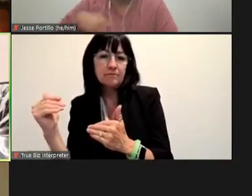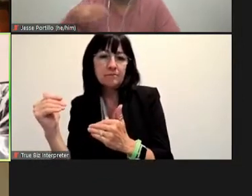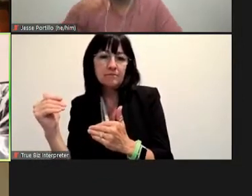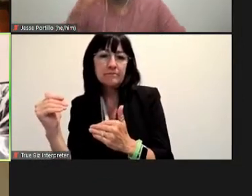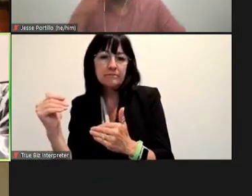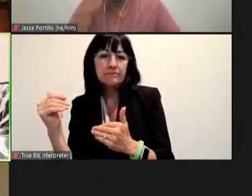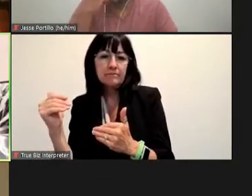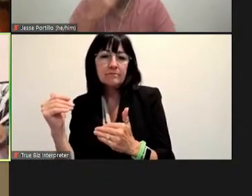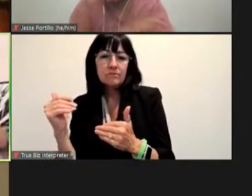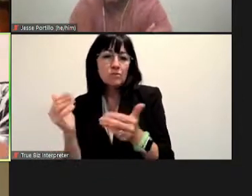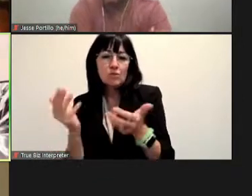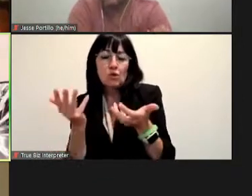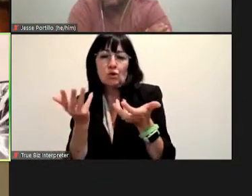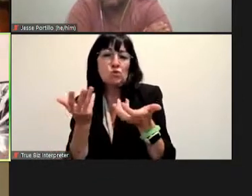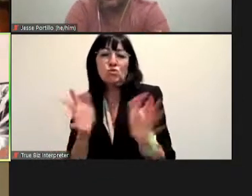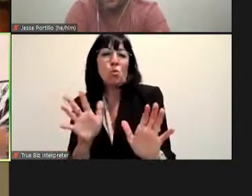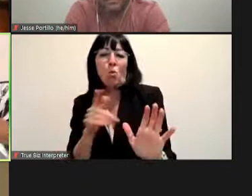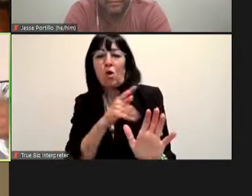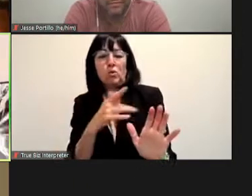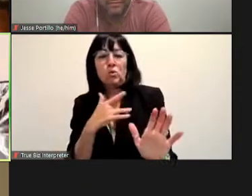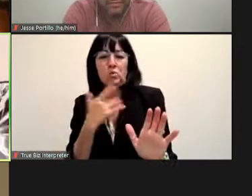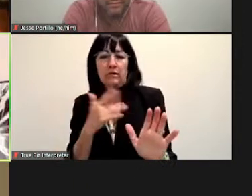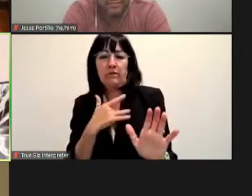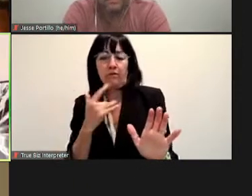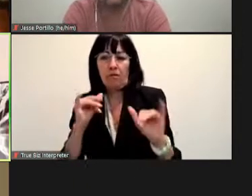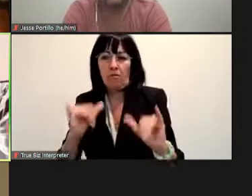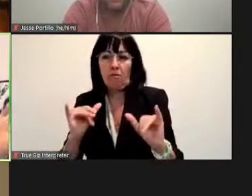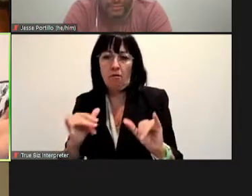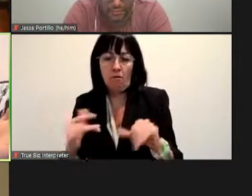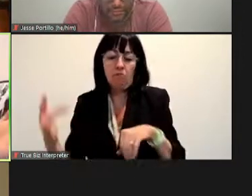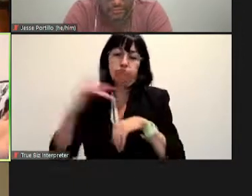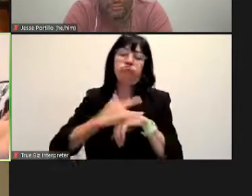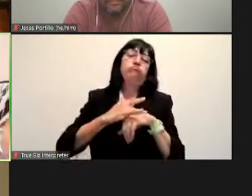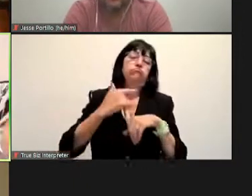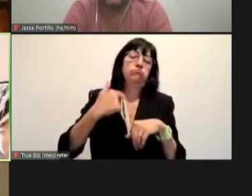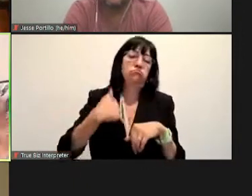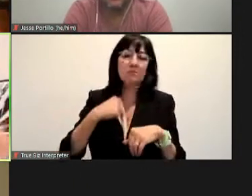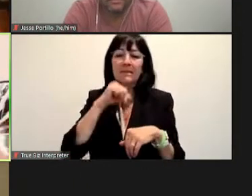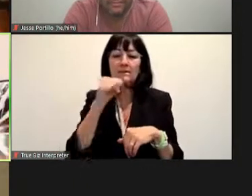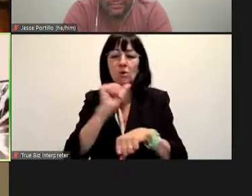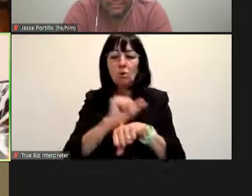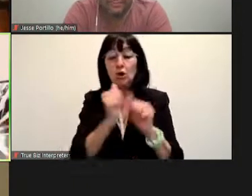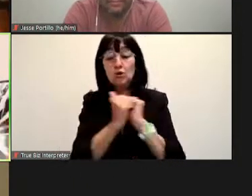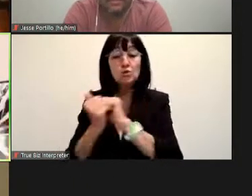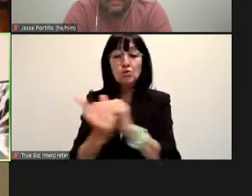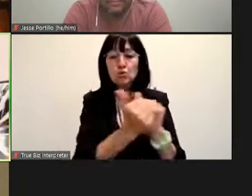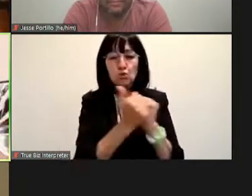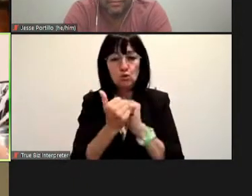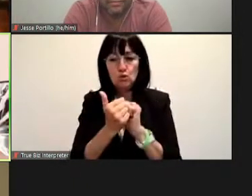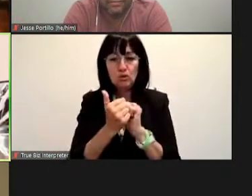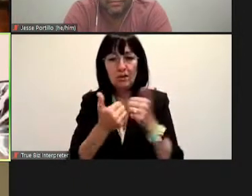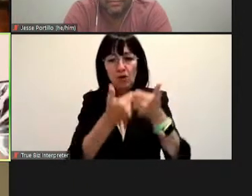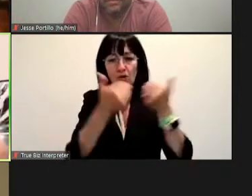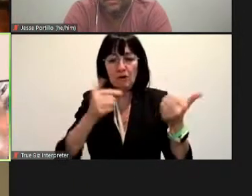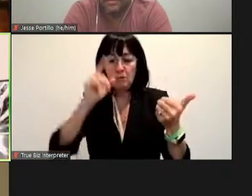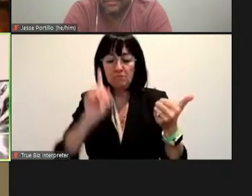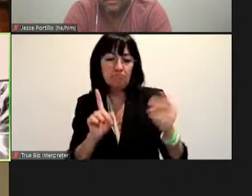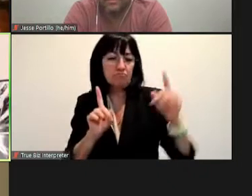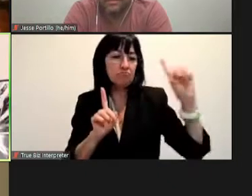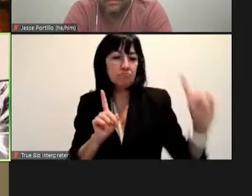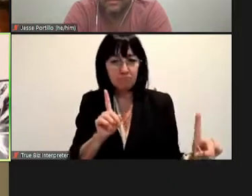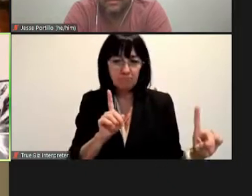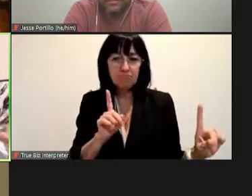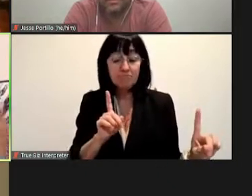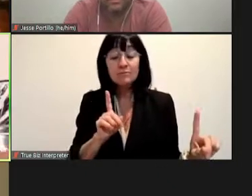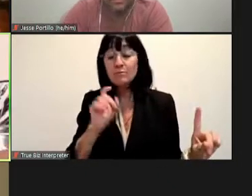been done to you and not with you. And so with that, if any of my fellow panelists